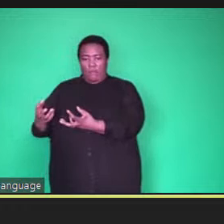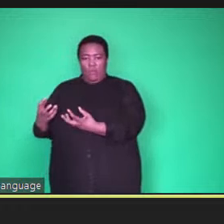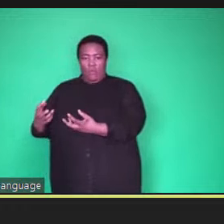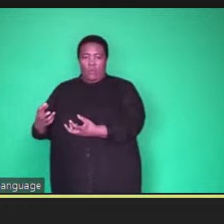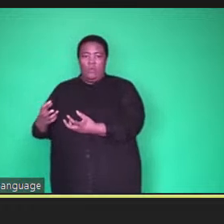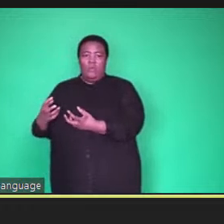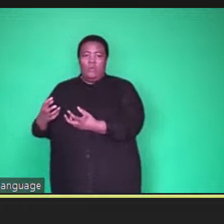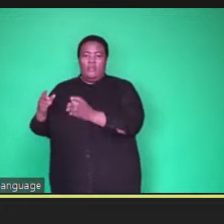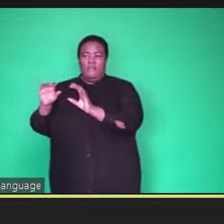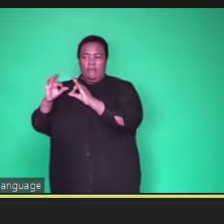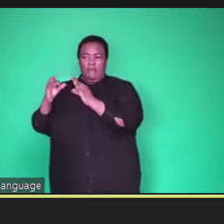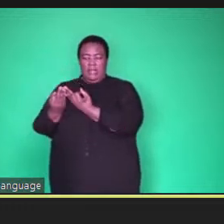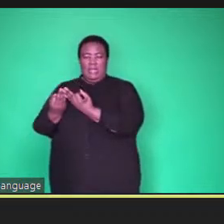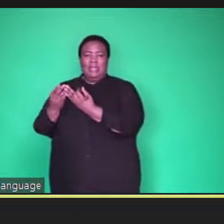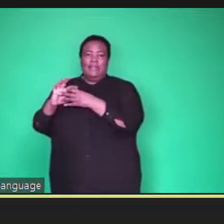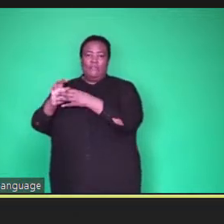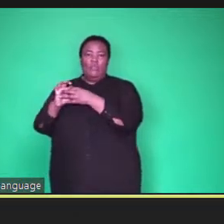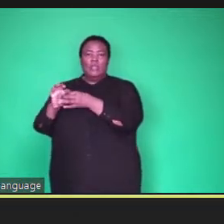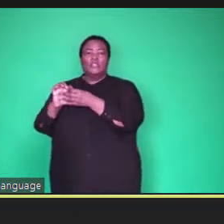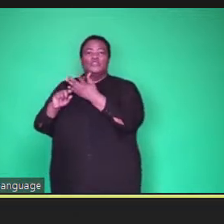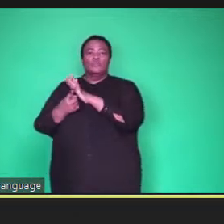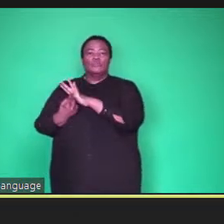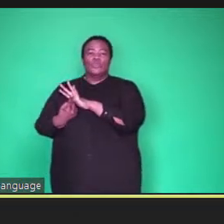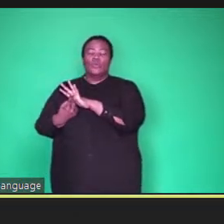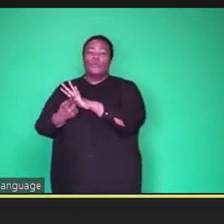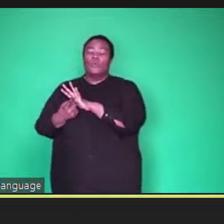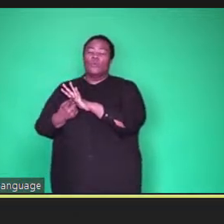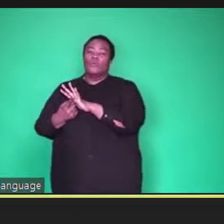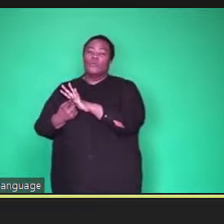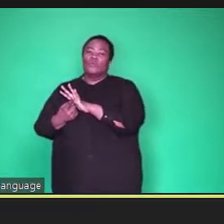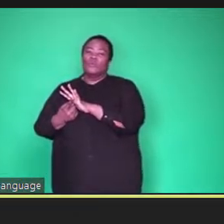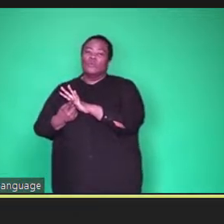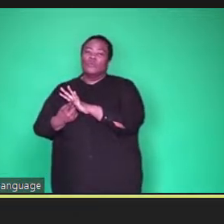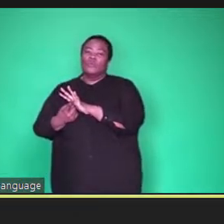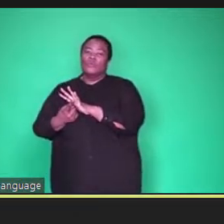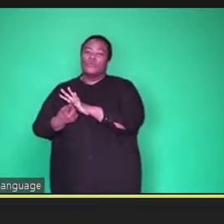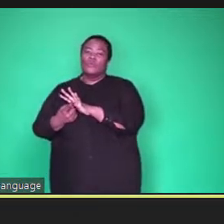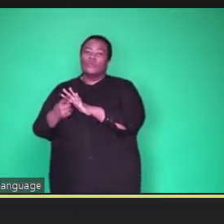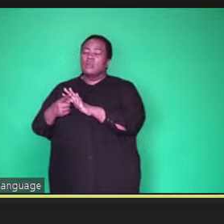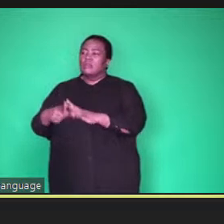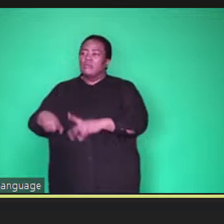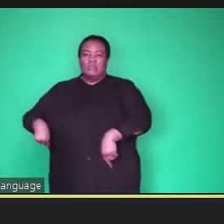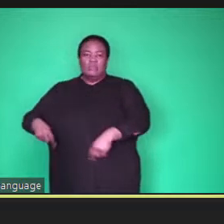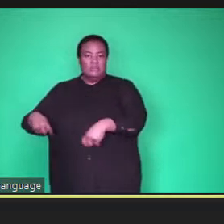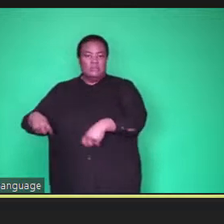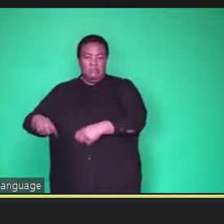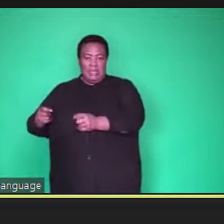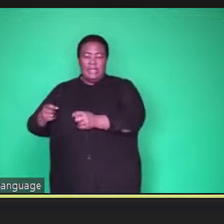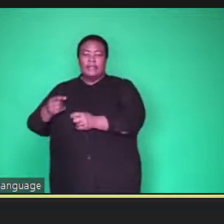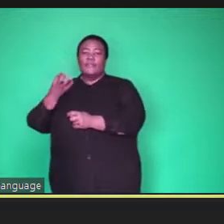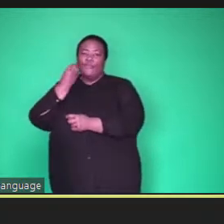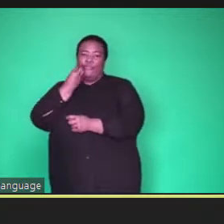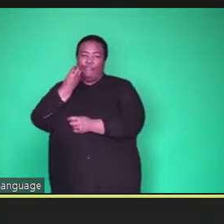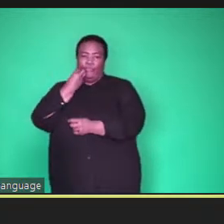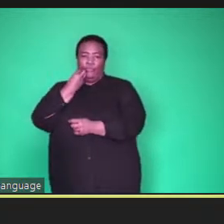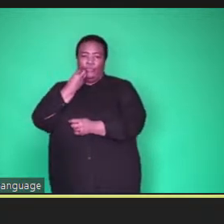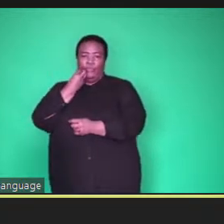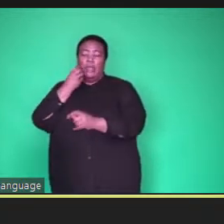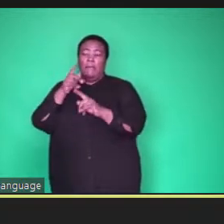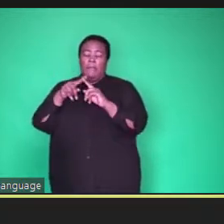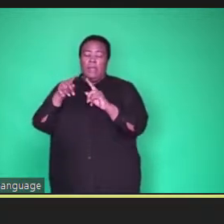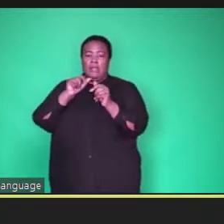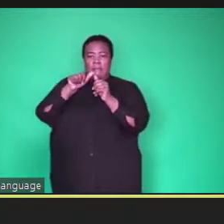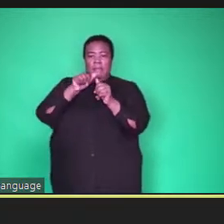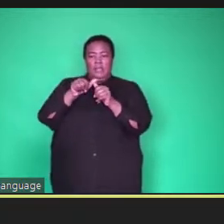a relationship showing that the poorest households much more likely to be spending remittances on food. Better off households,